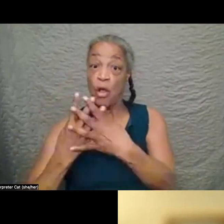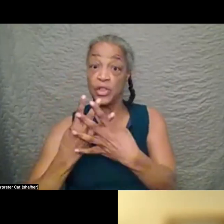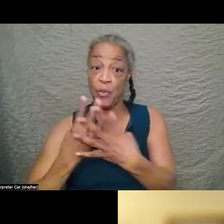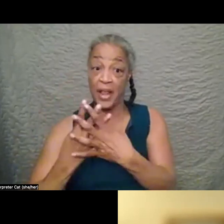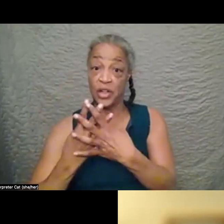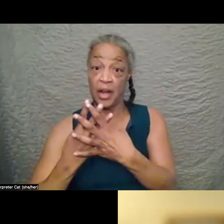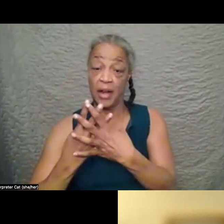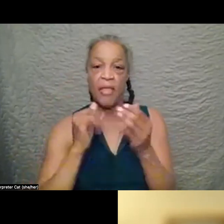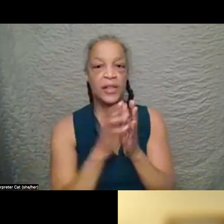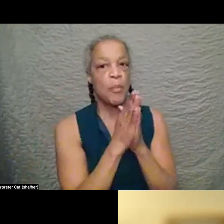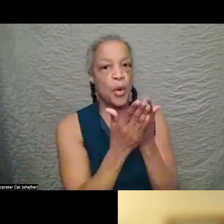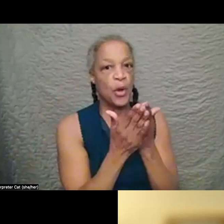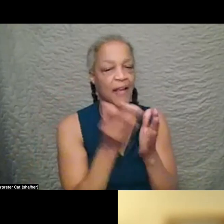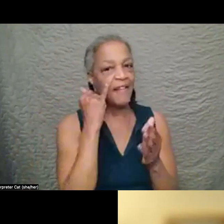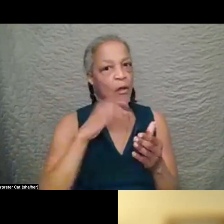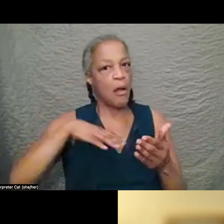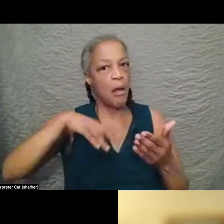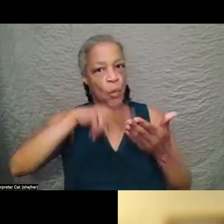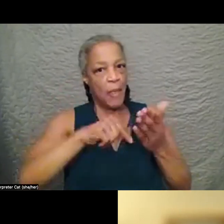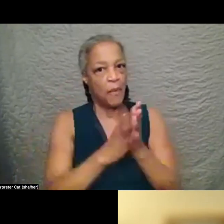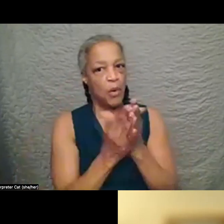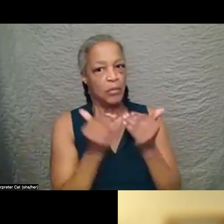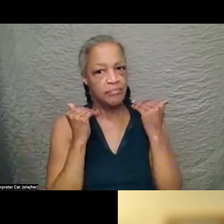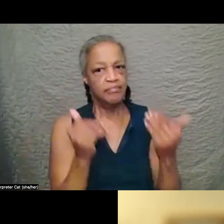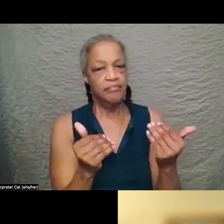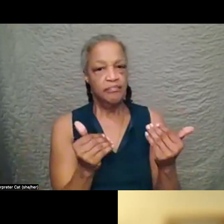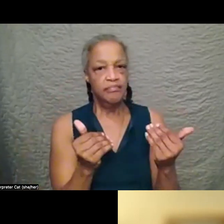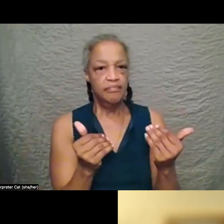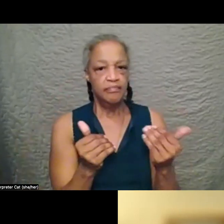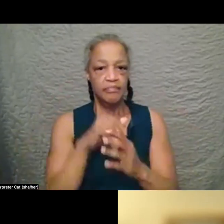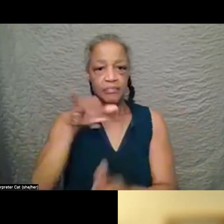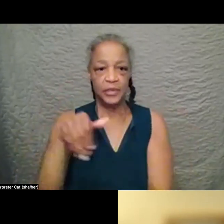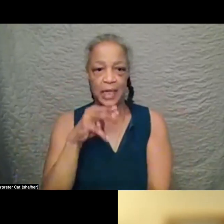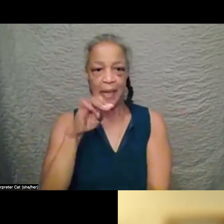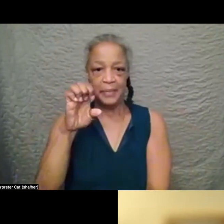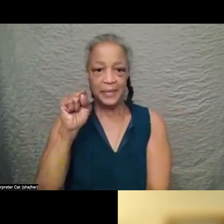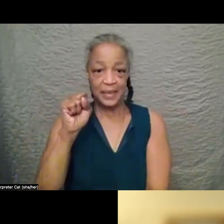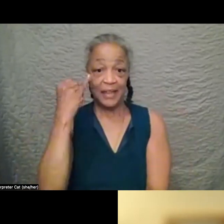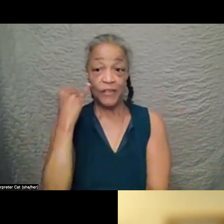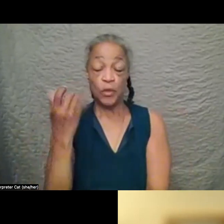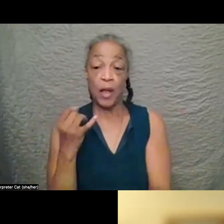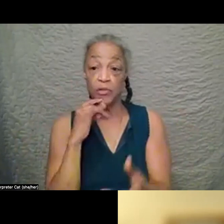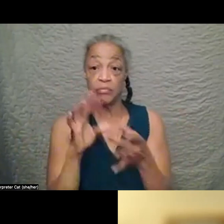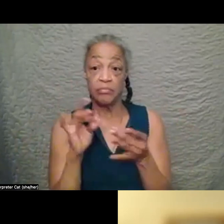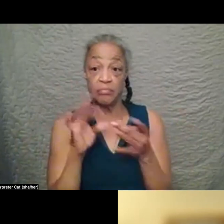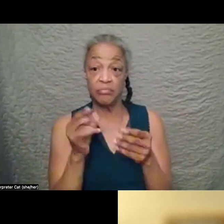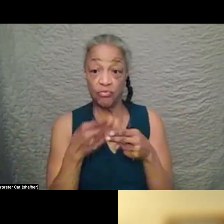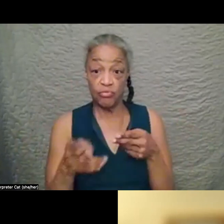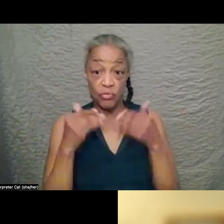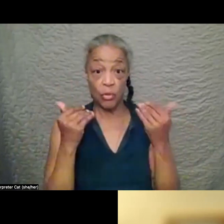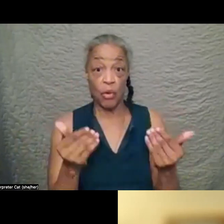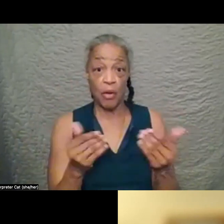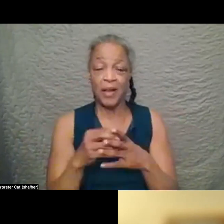book out, please do. But yeah, James, if you want to say something real quick, please do. We call